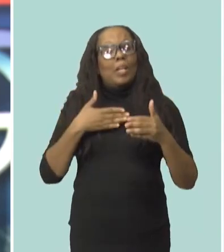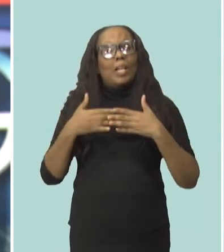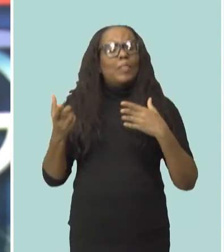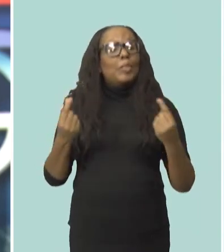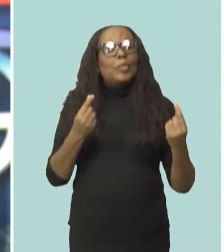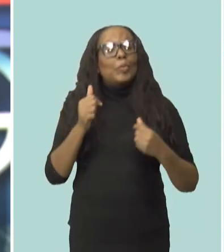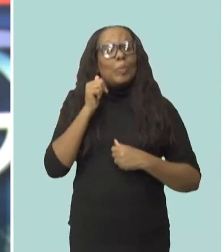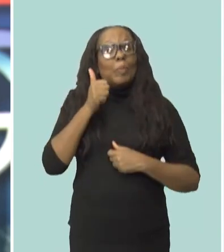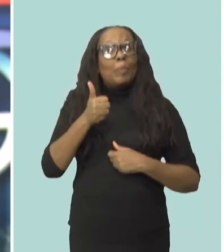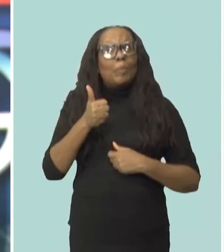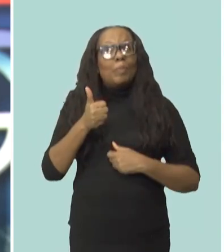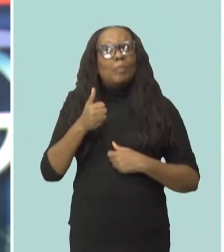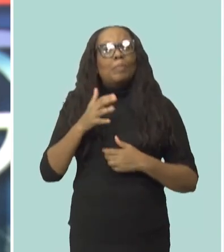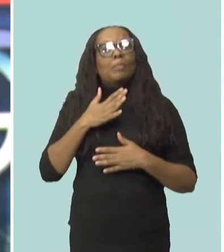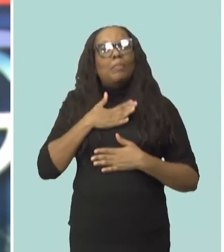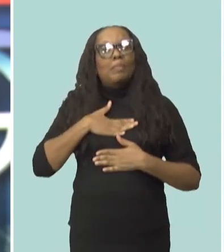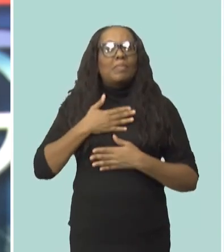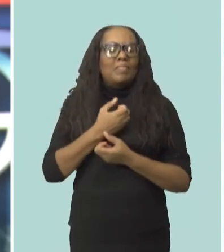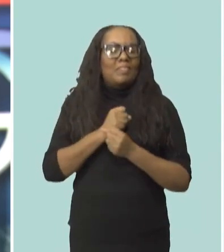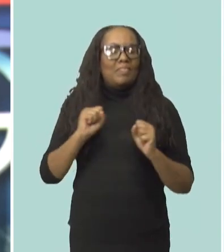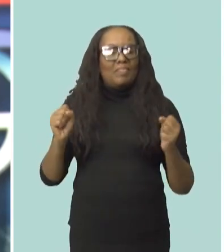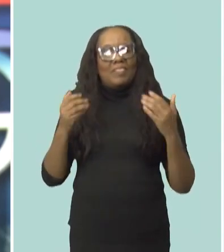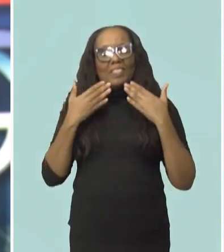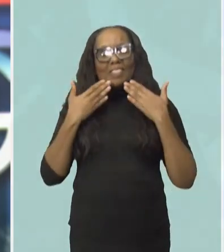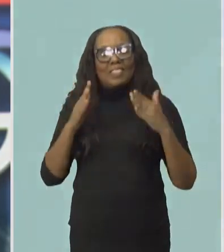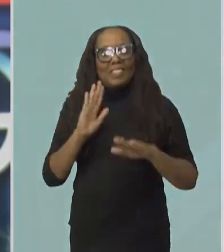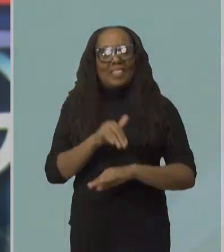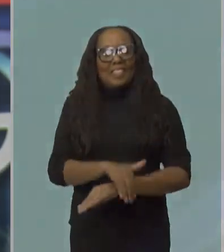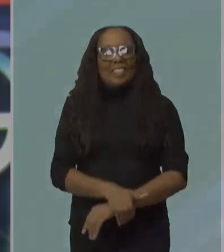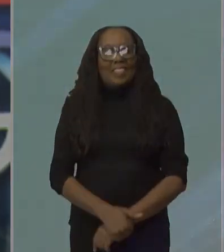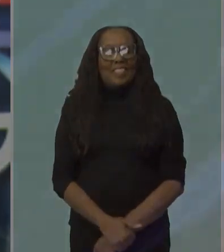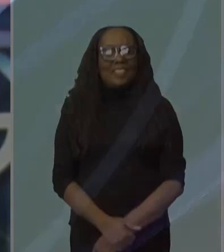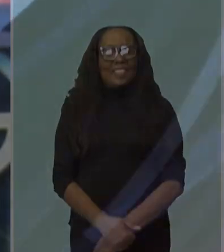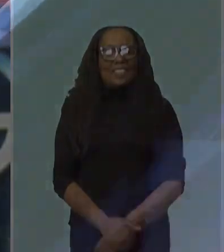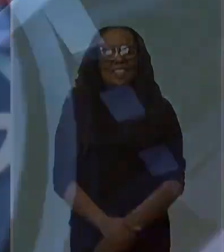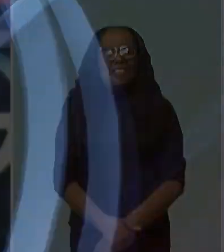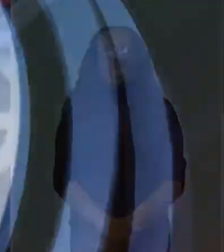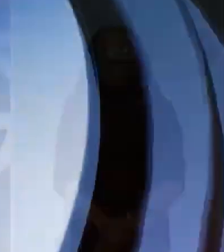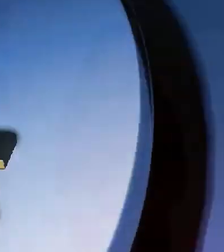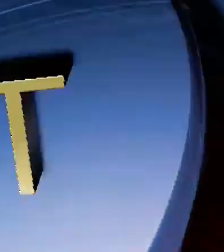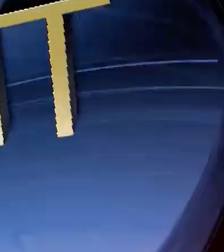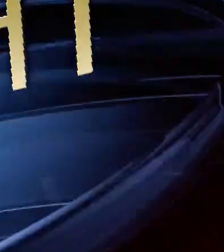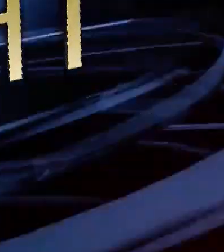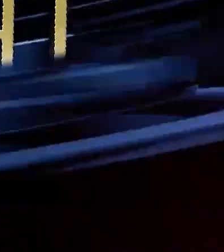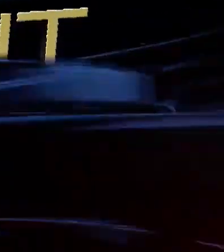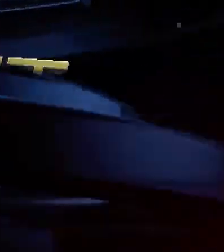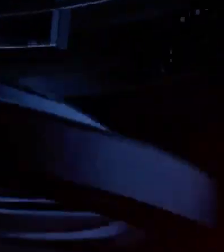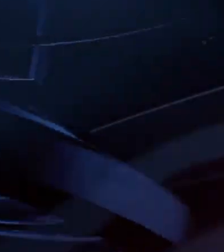do tomorrow, please do it safely. Good night.